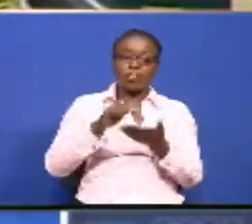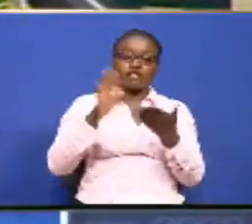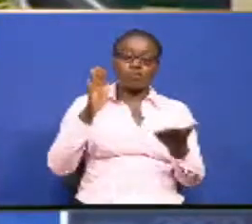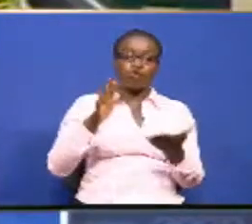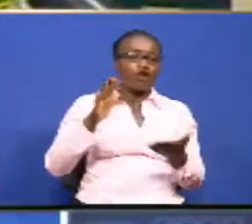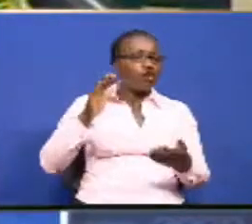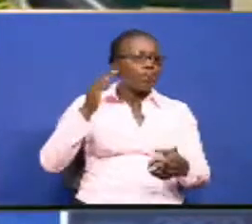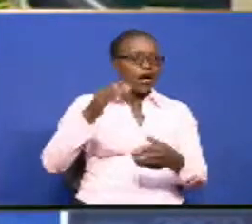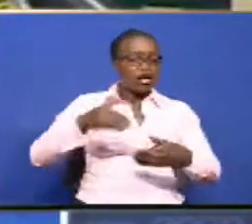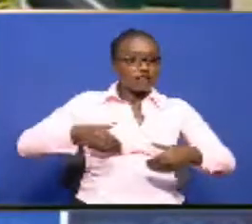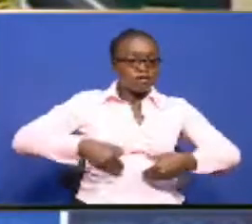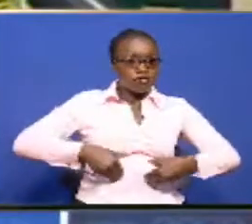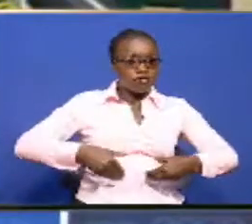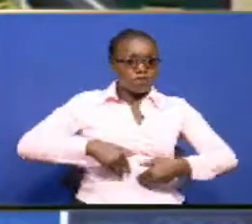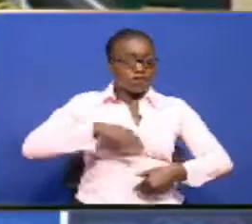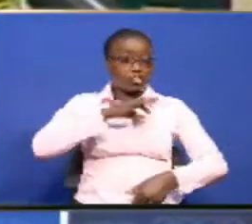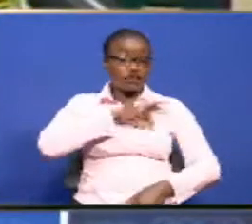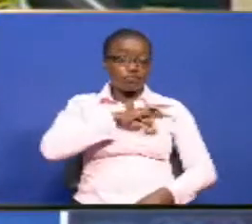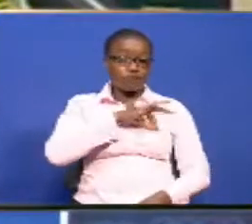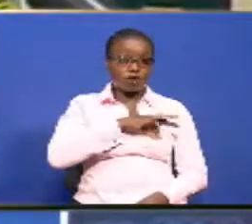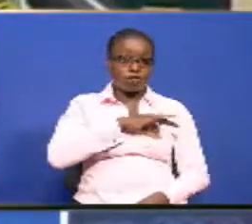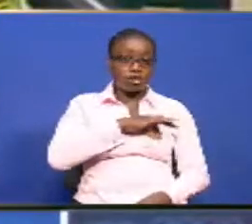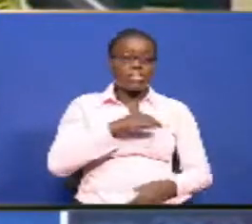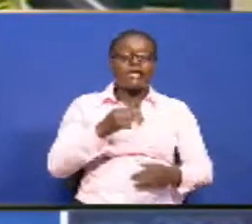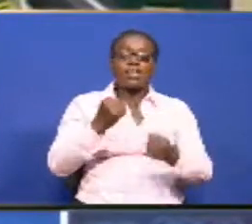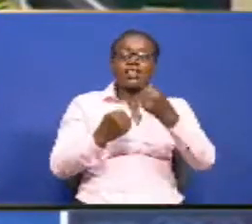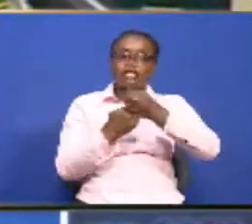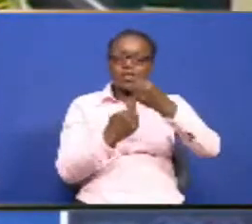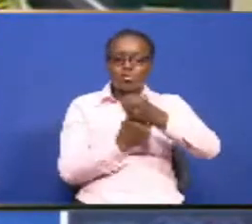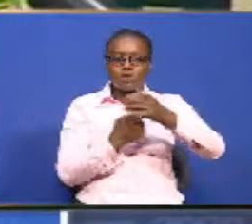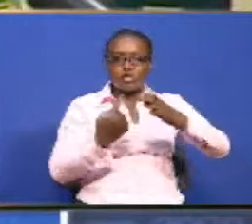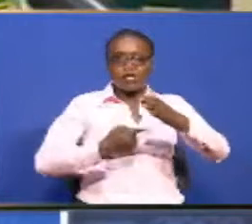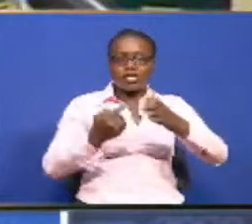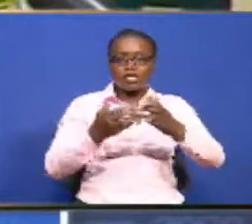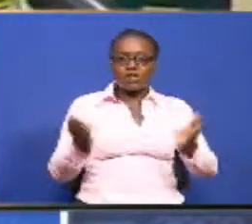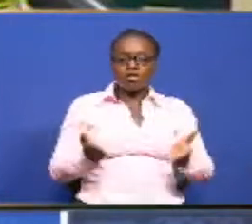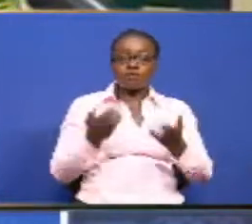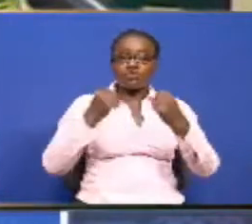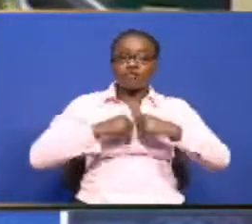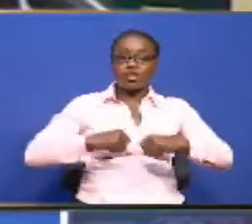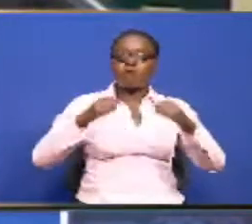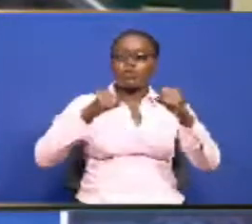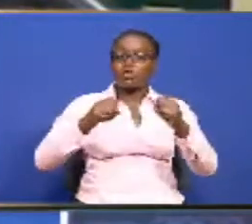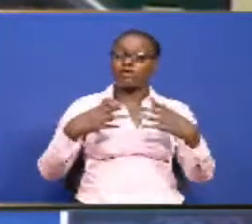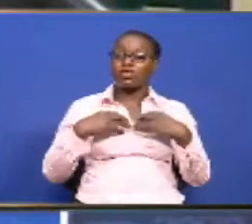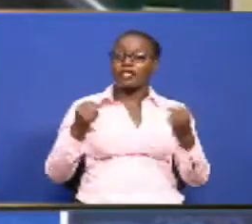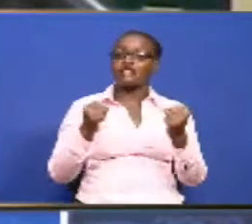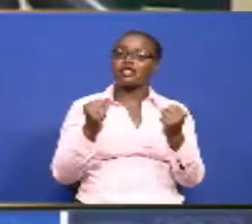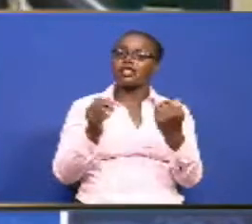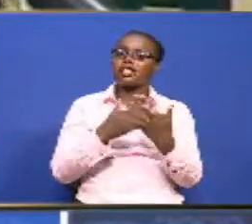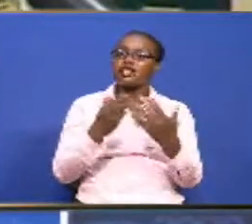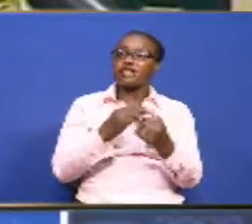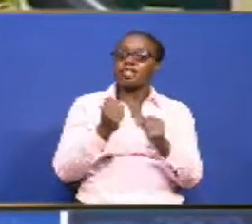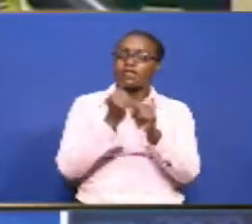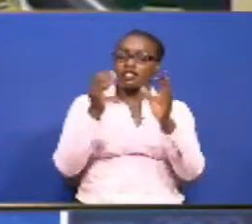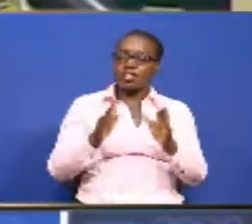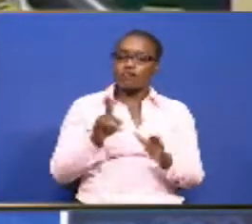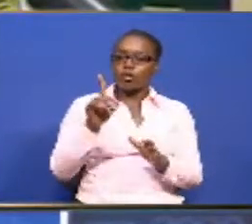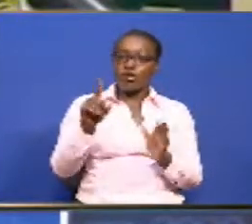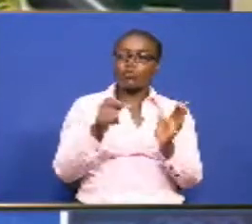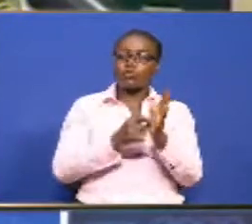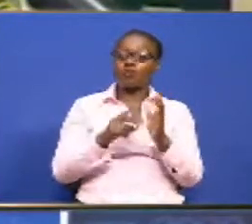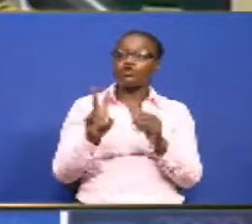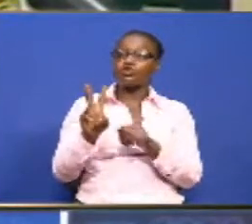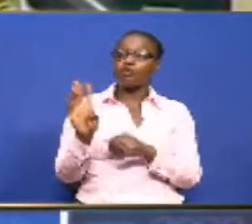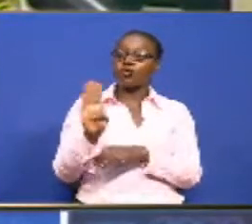engaged and support local industries, and to further enhance capacity of the healthcare system, Kenya 1.2 billion is proposed for the